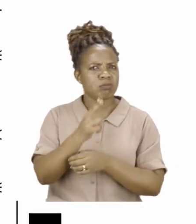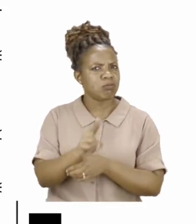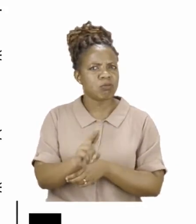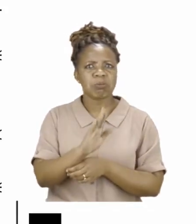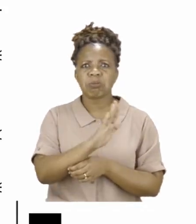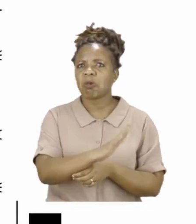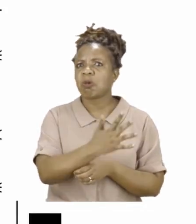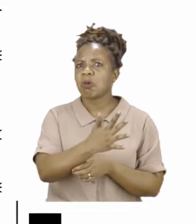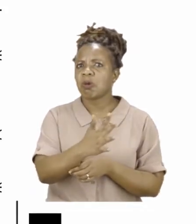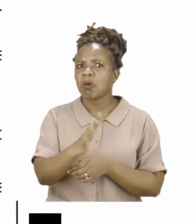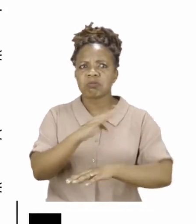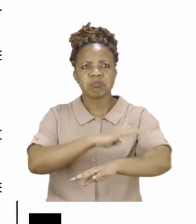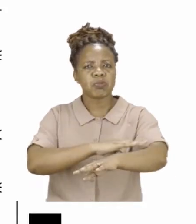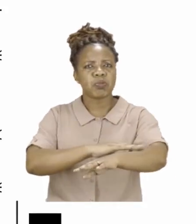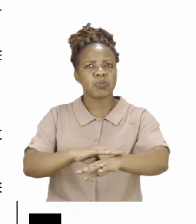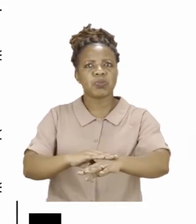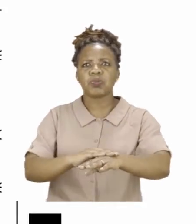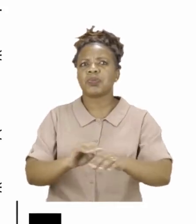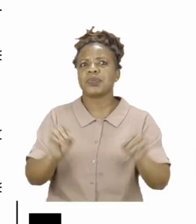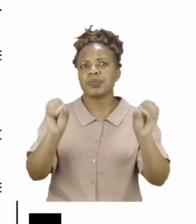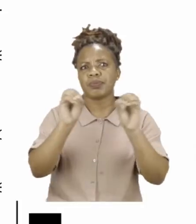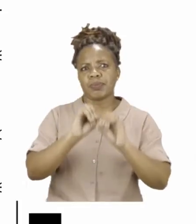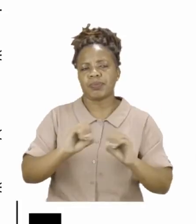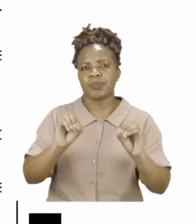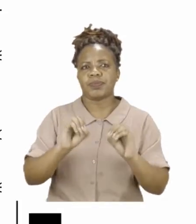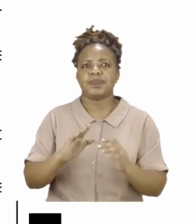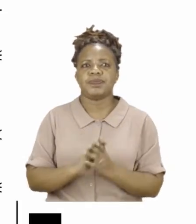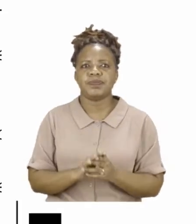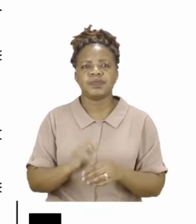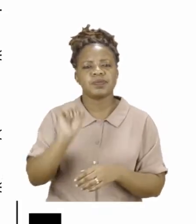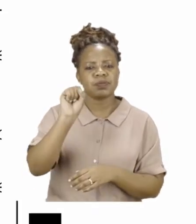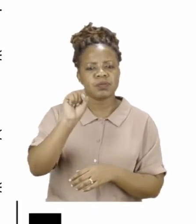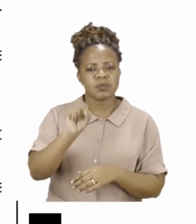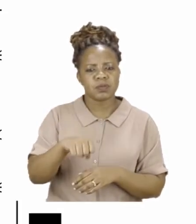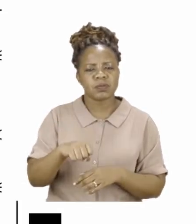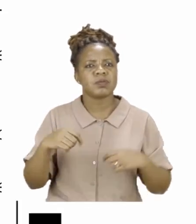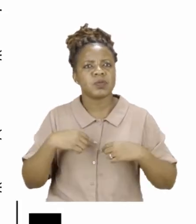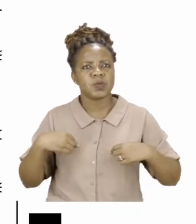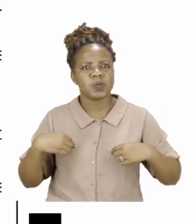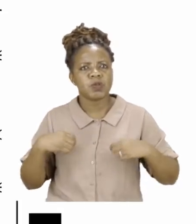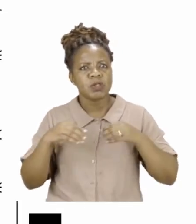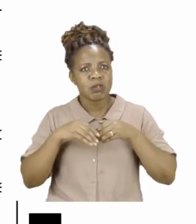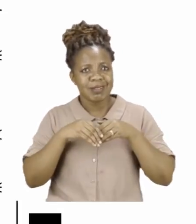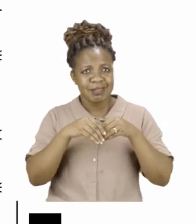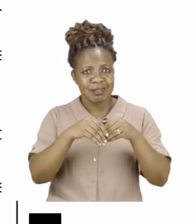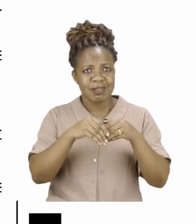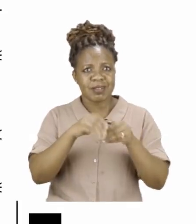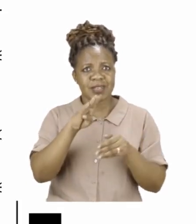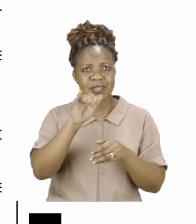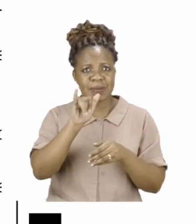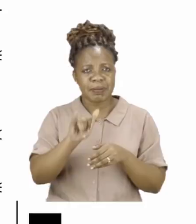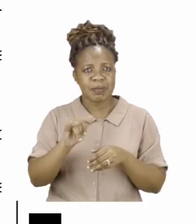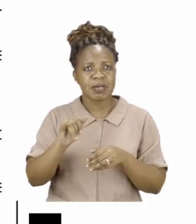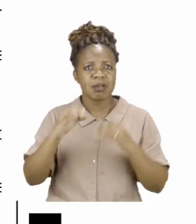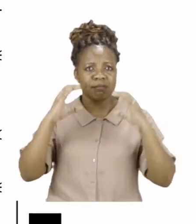Could we travel by bus? Yes, that will work.